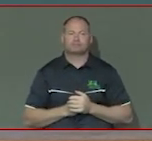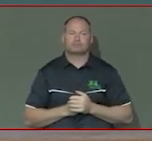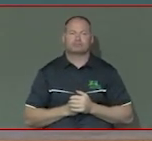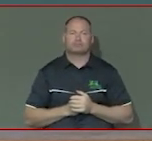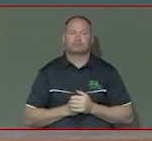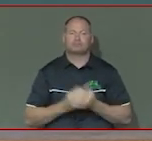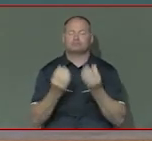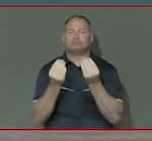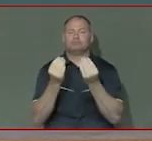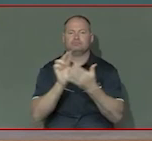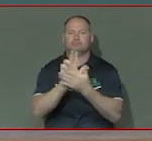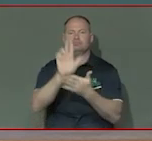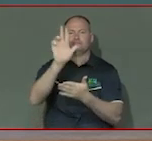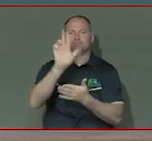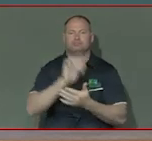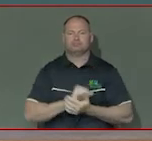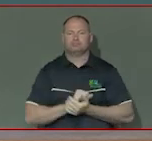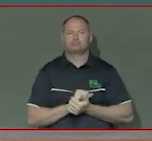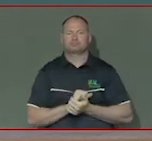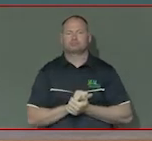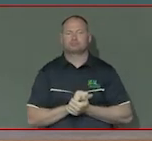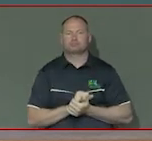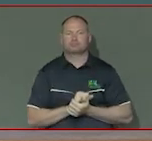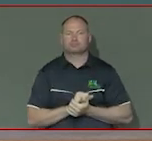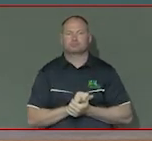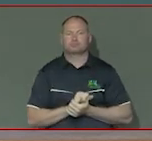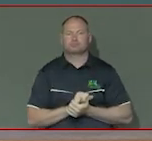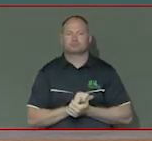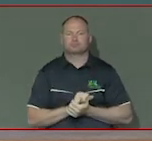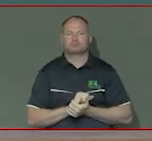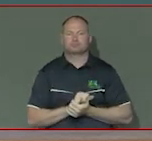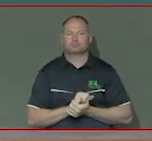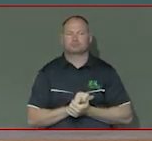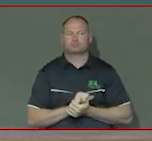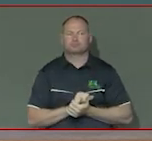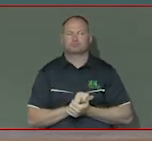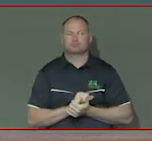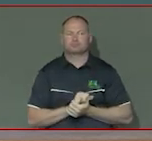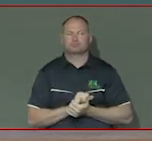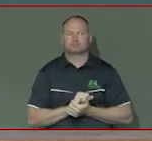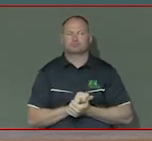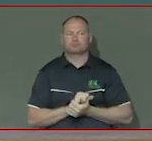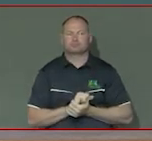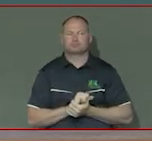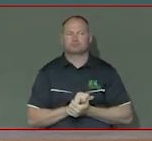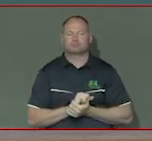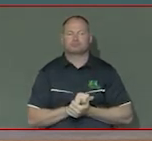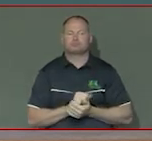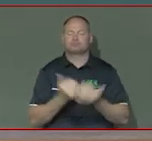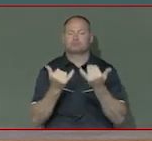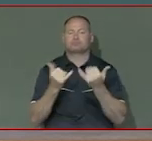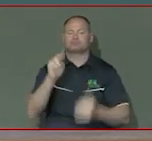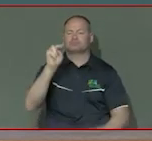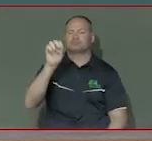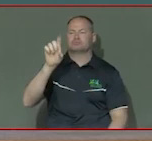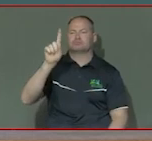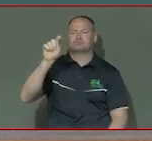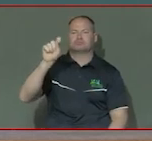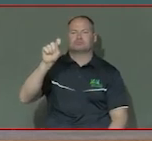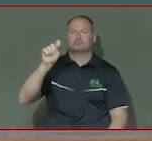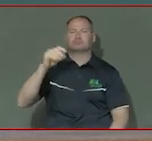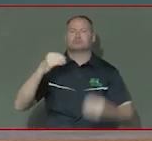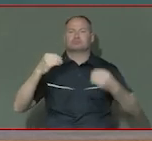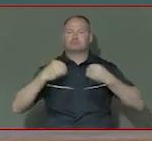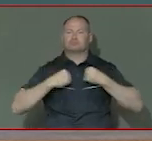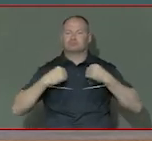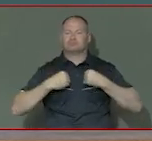number 18. Number 18. Our NAV, net asset value per share. What is